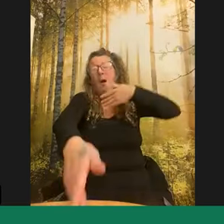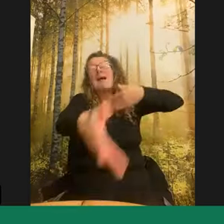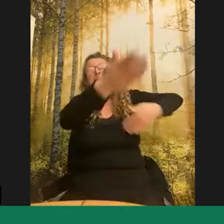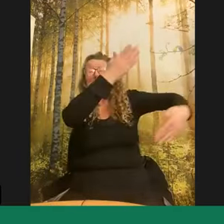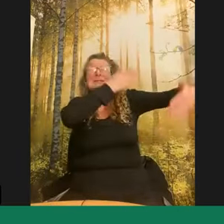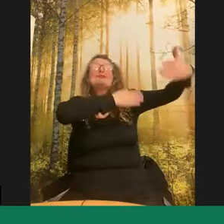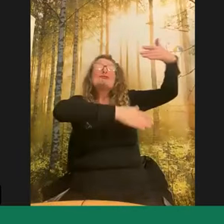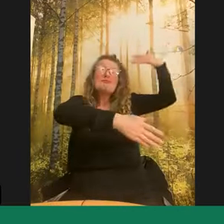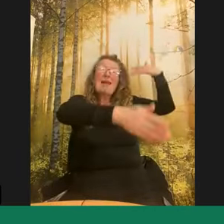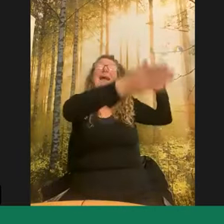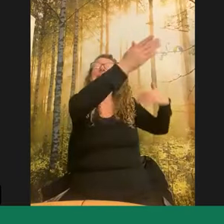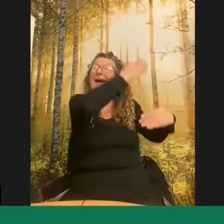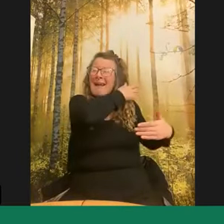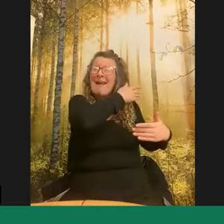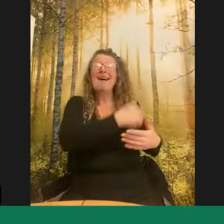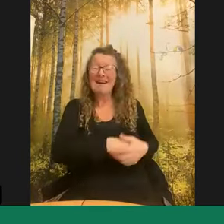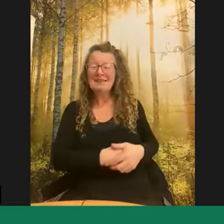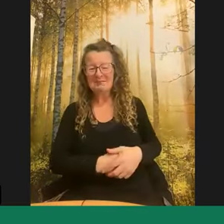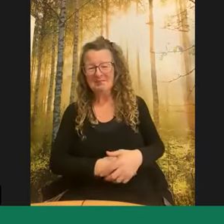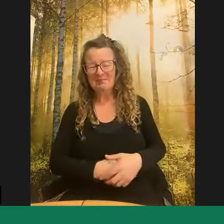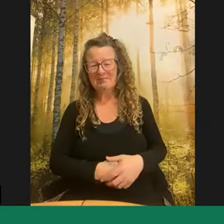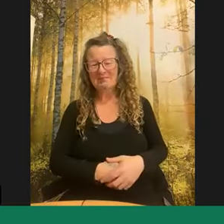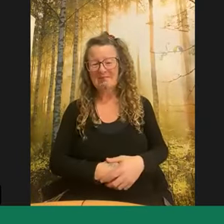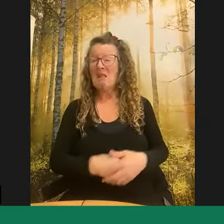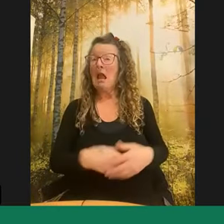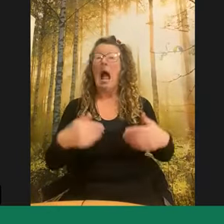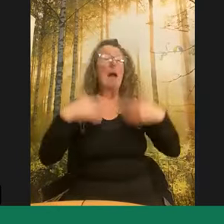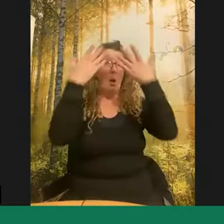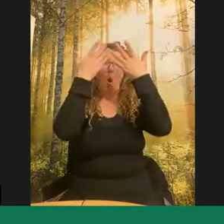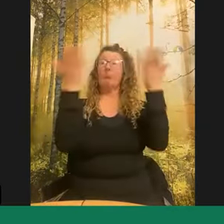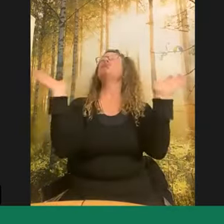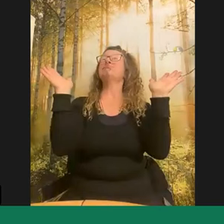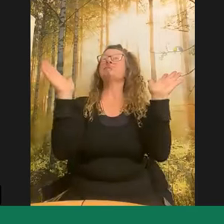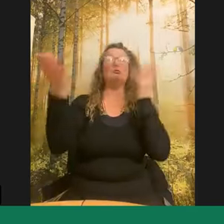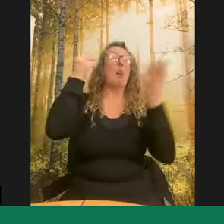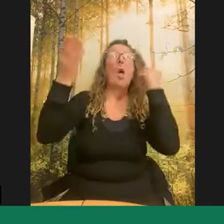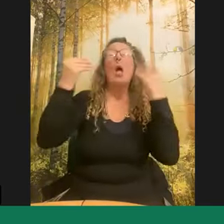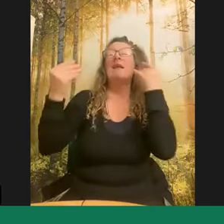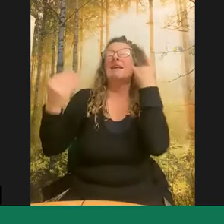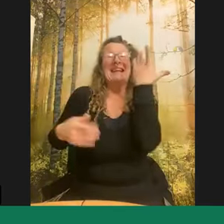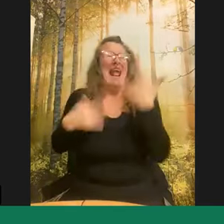So I'm very open to learning, and I'm just very excited